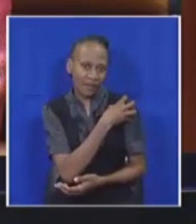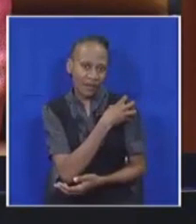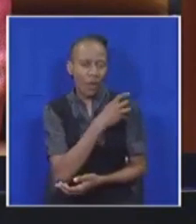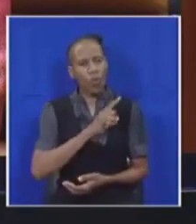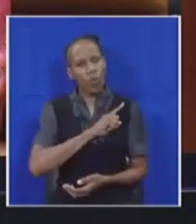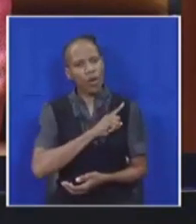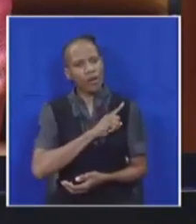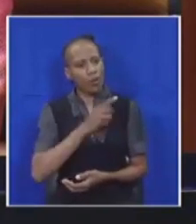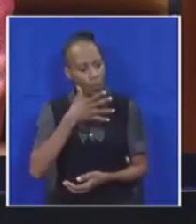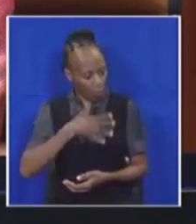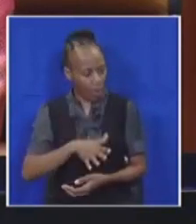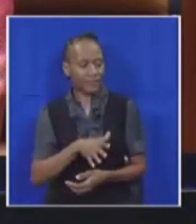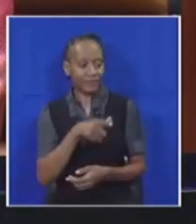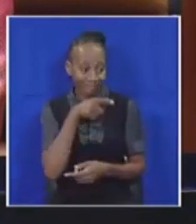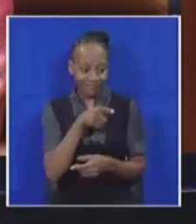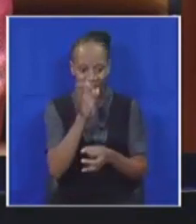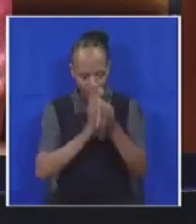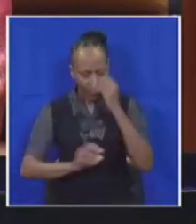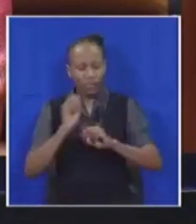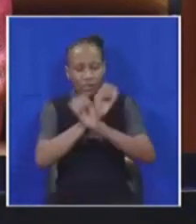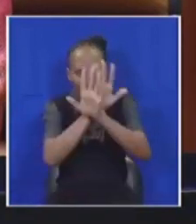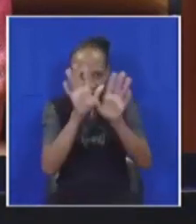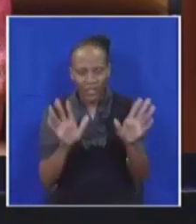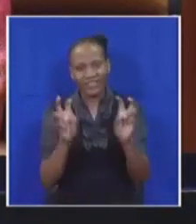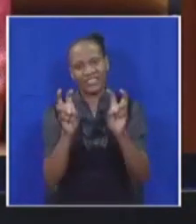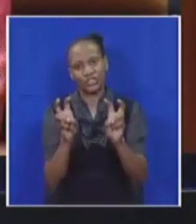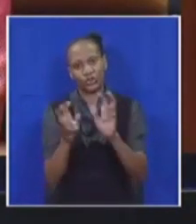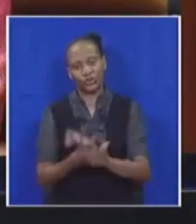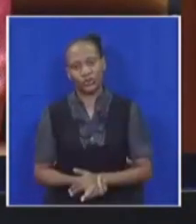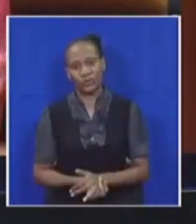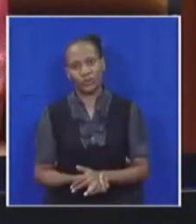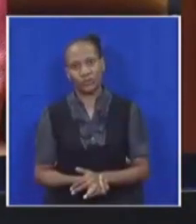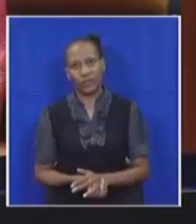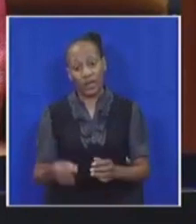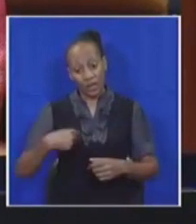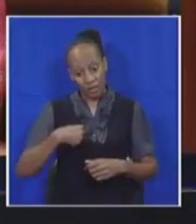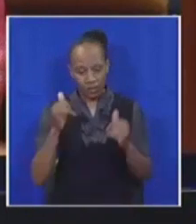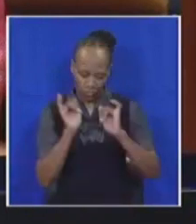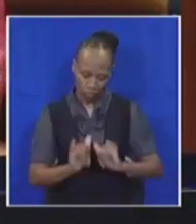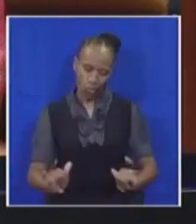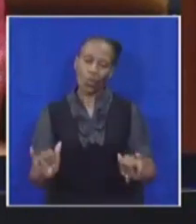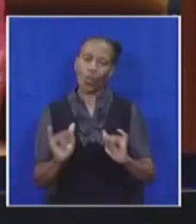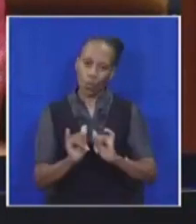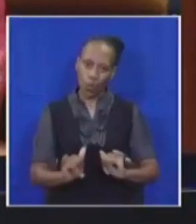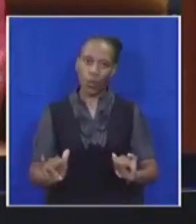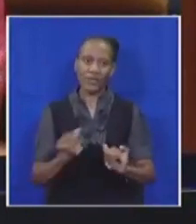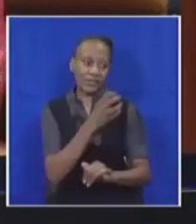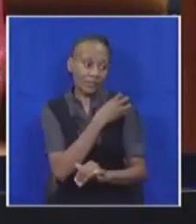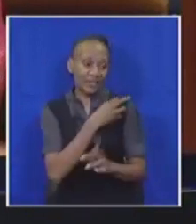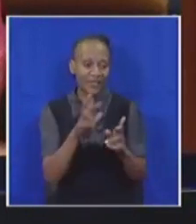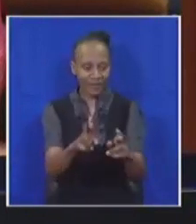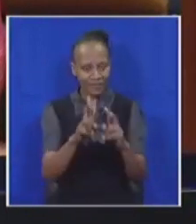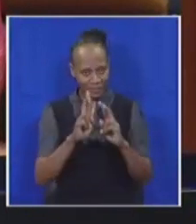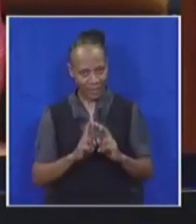to seeking clarification on the matter. We await the response of the Minister